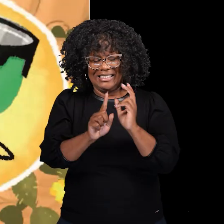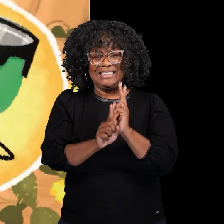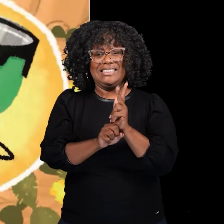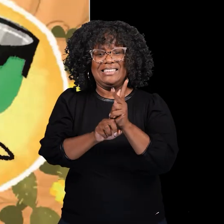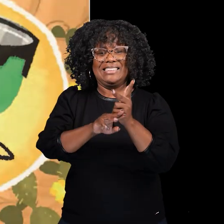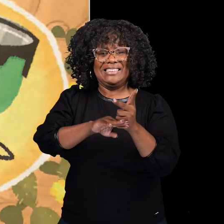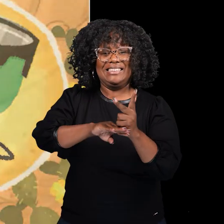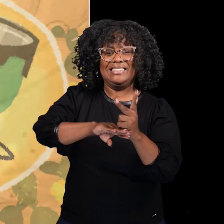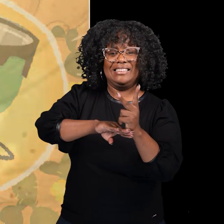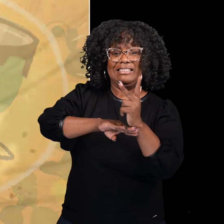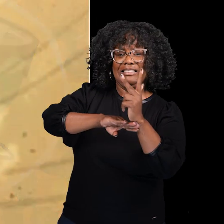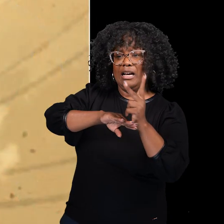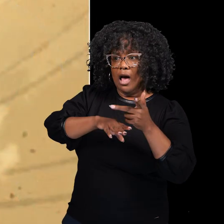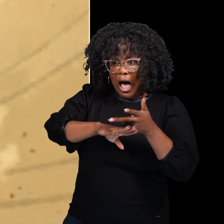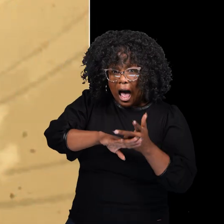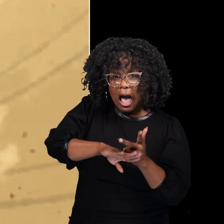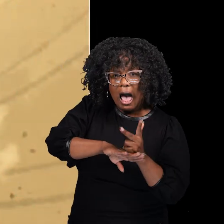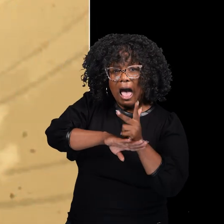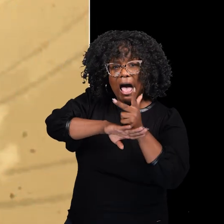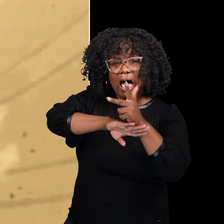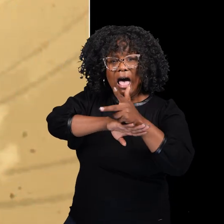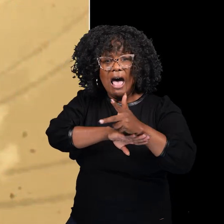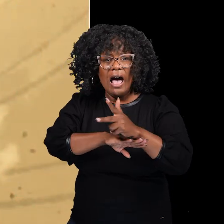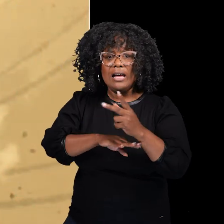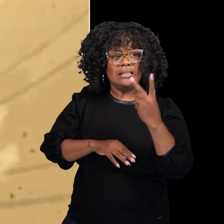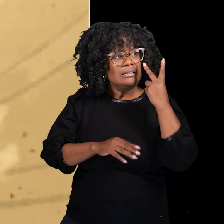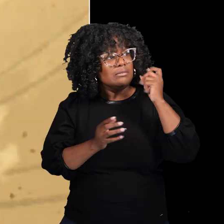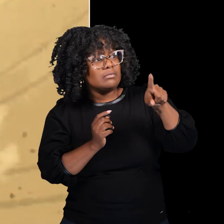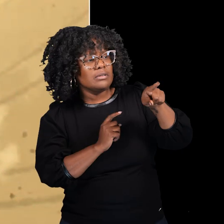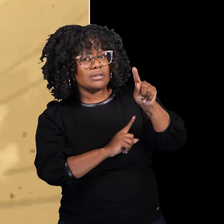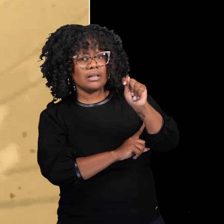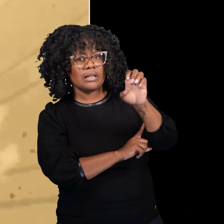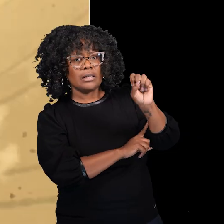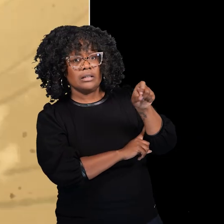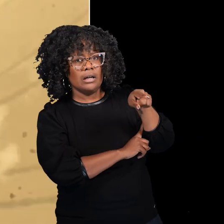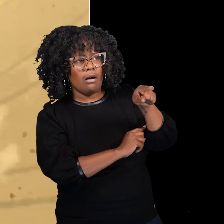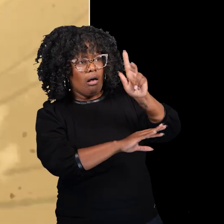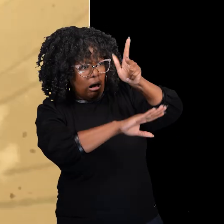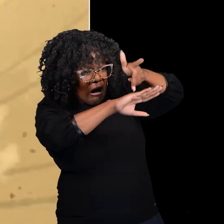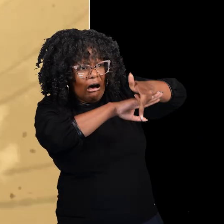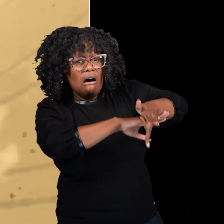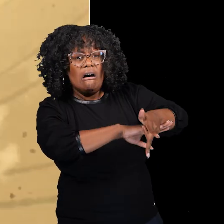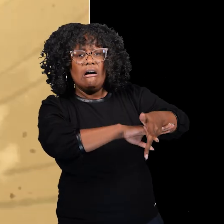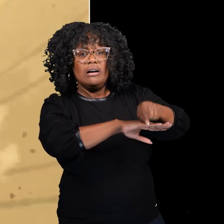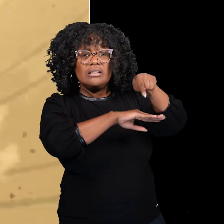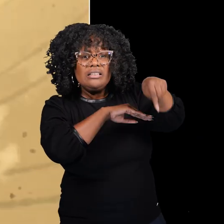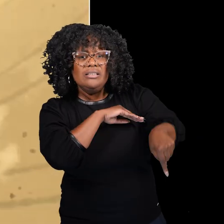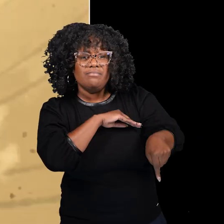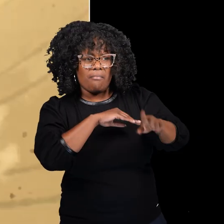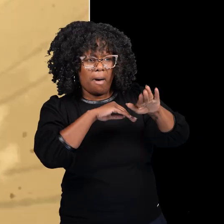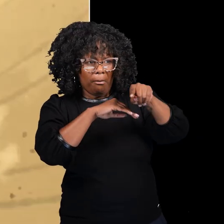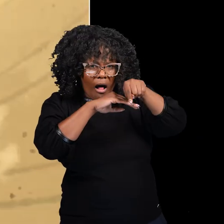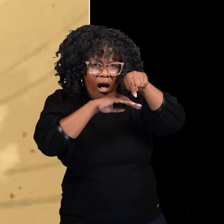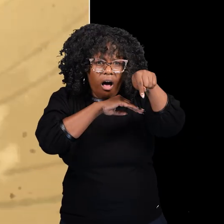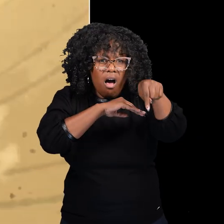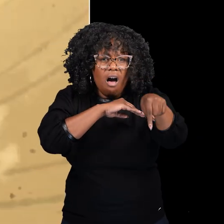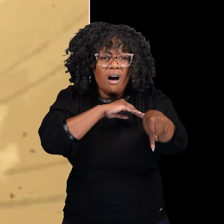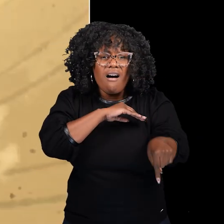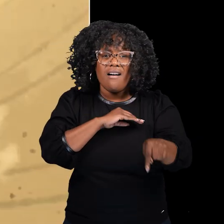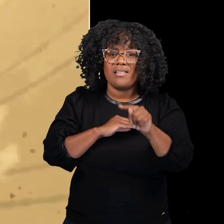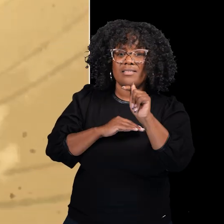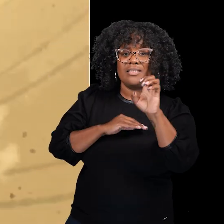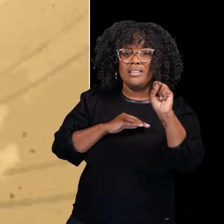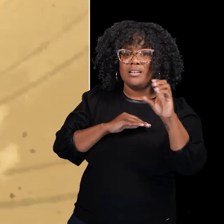get to the top. As Ruby crests a dune, she sees Tess sitting deep in the sand. At the bottom of the